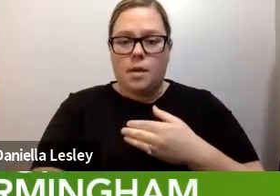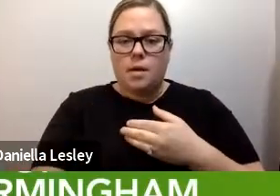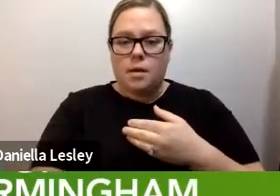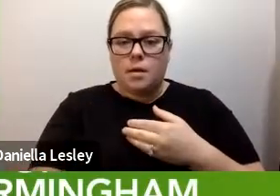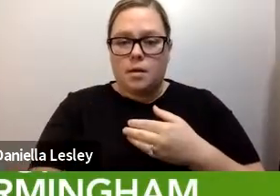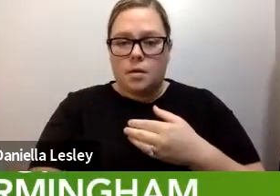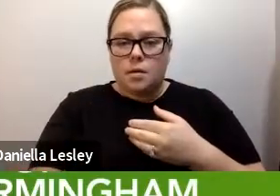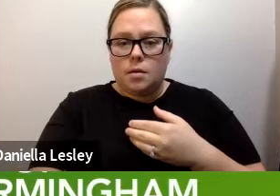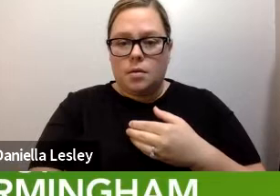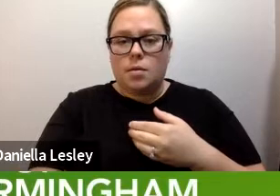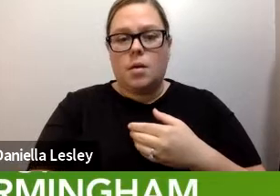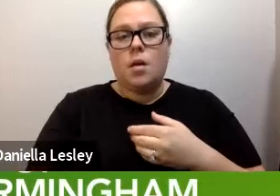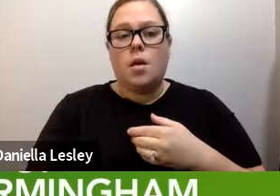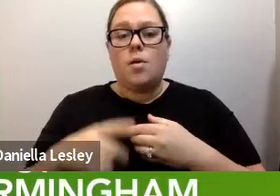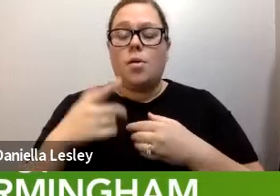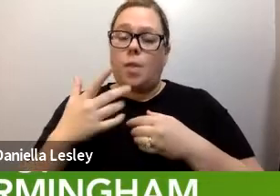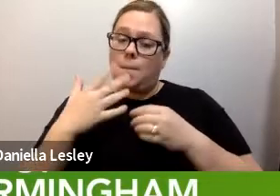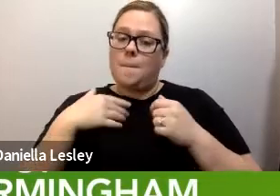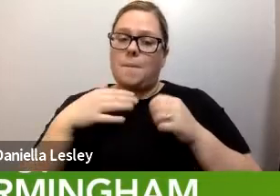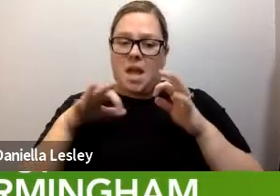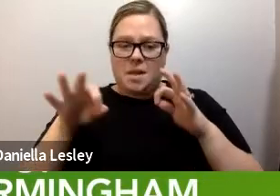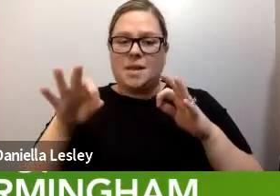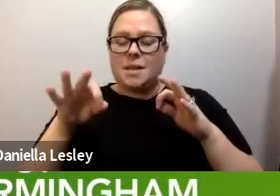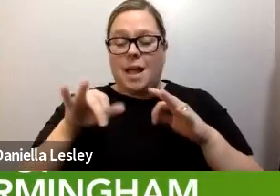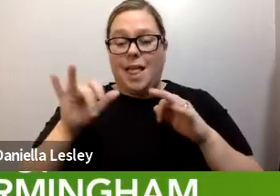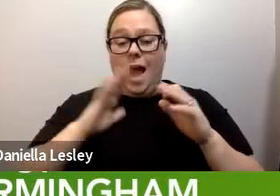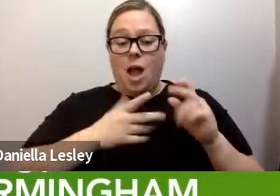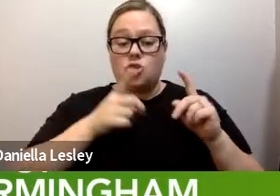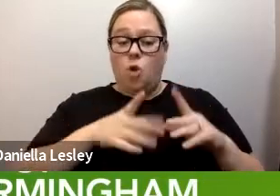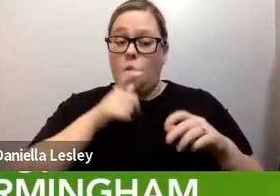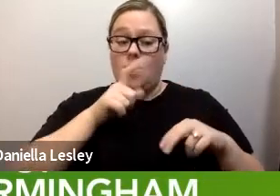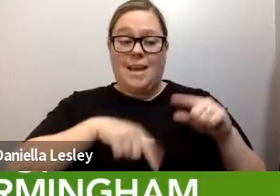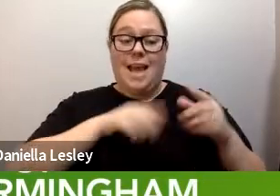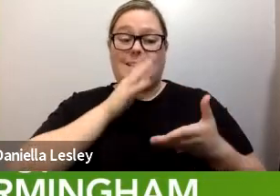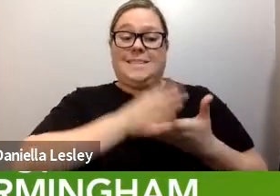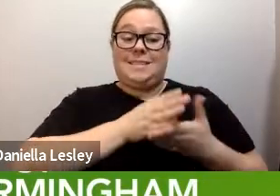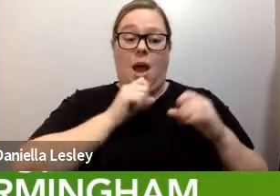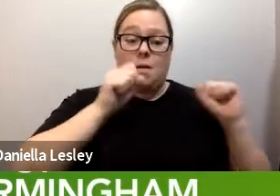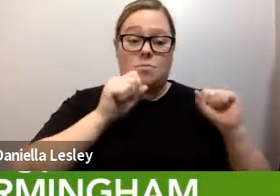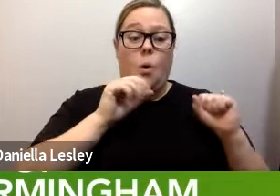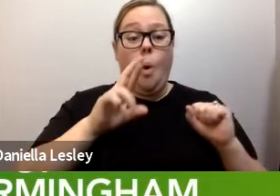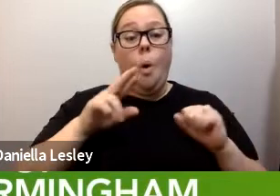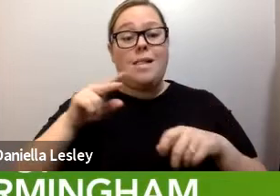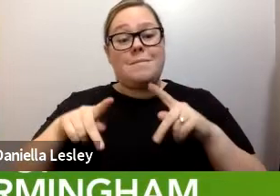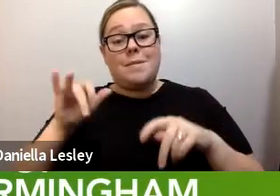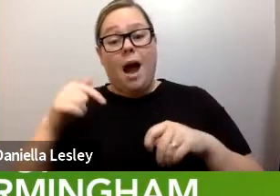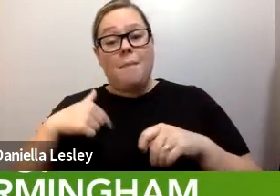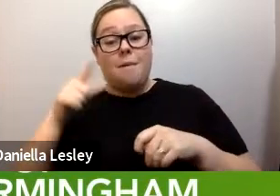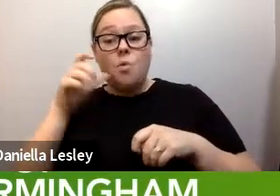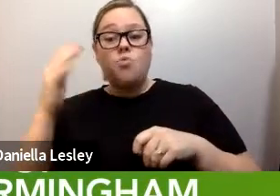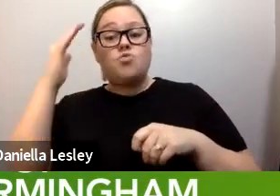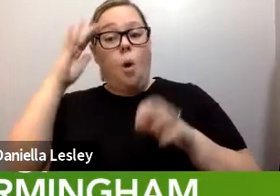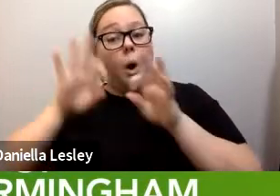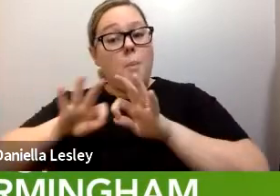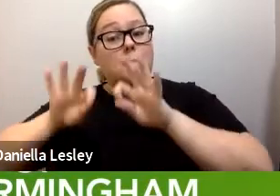example, like our director, who cannot stop exercising, and people like me who knows the importance of exercise, but still needs